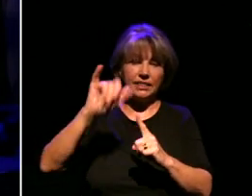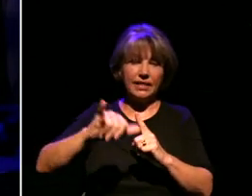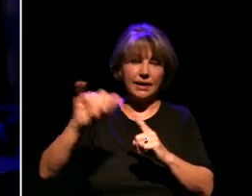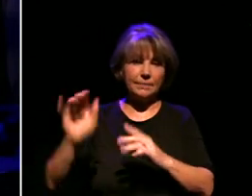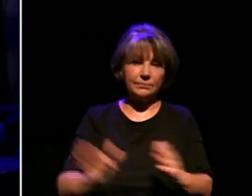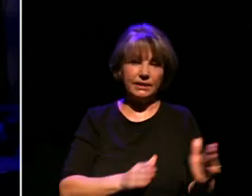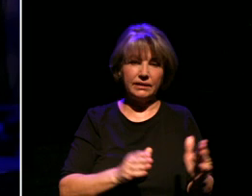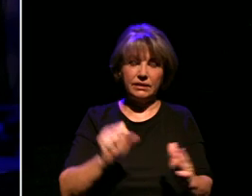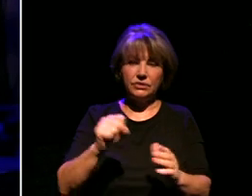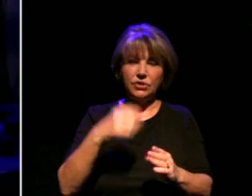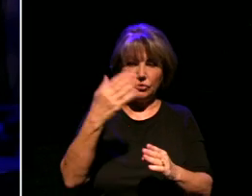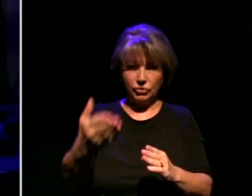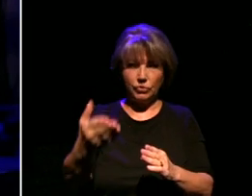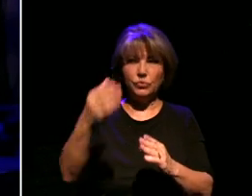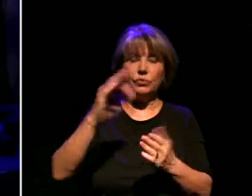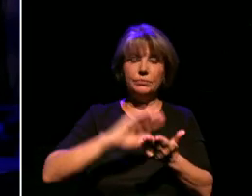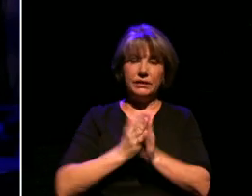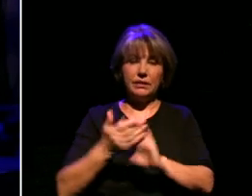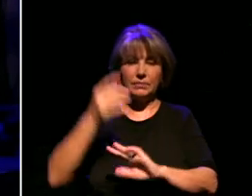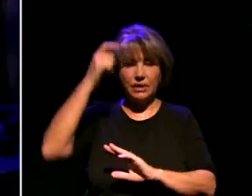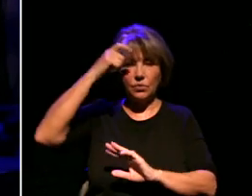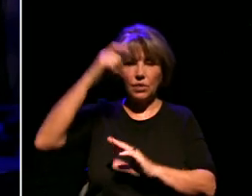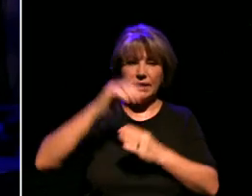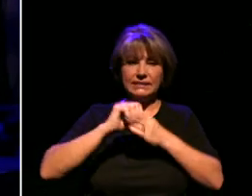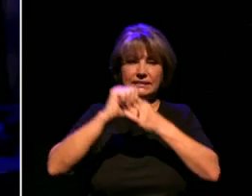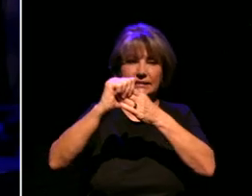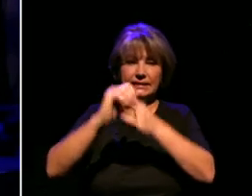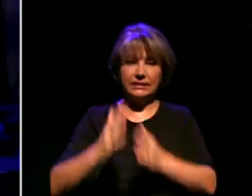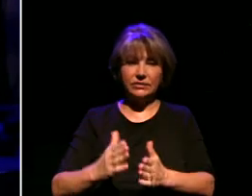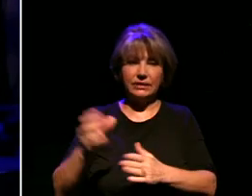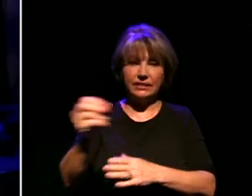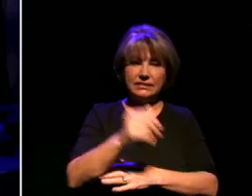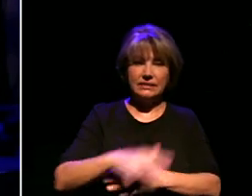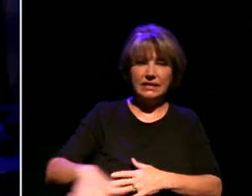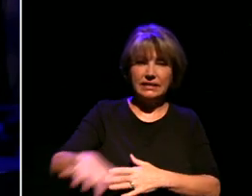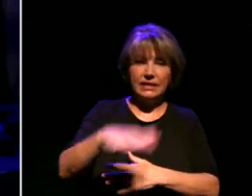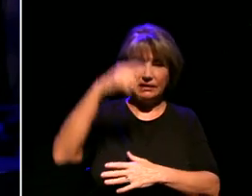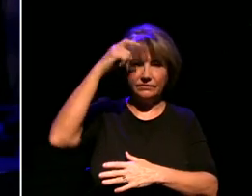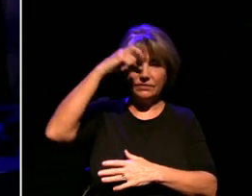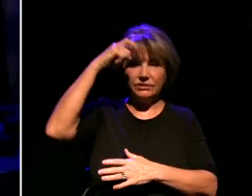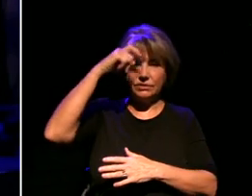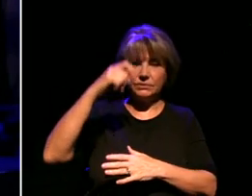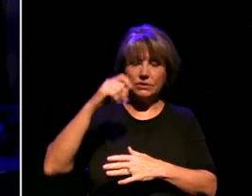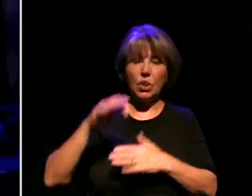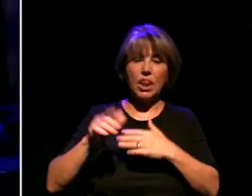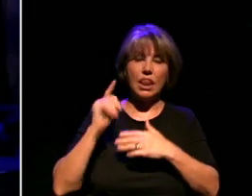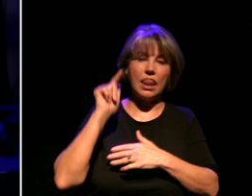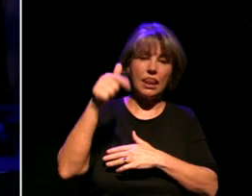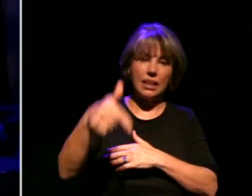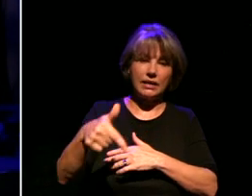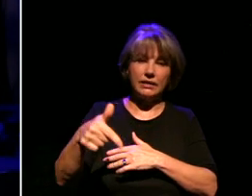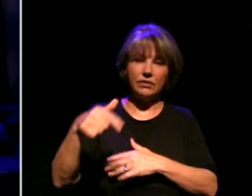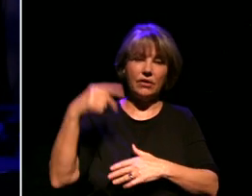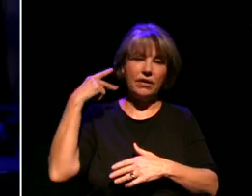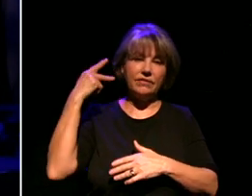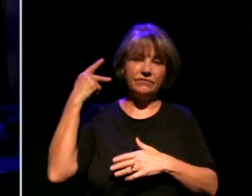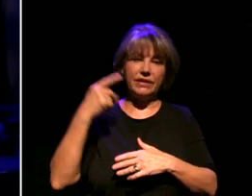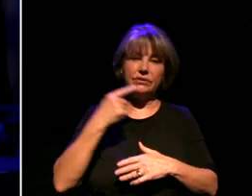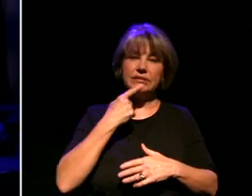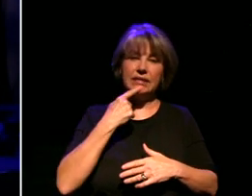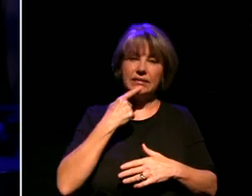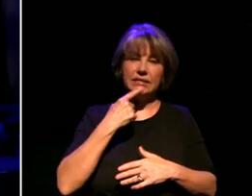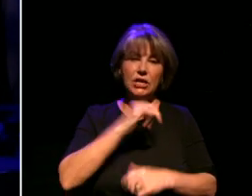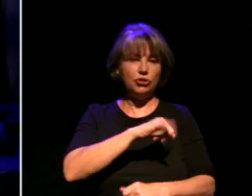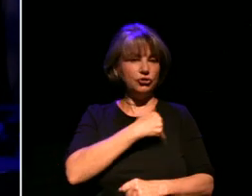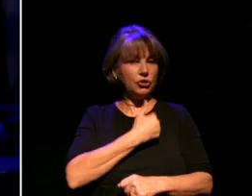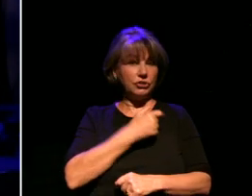a wise leader in this land. Later then, as this story progresses, Pharaoh makes this comment because he puts Joseph as this